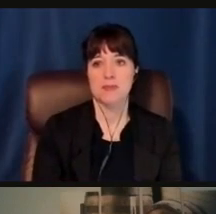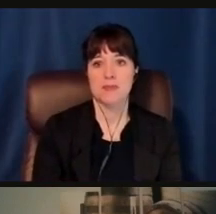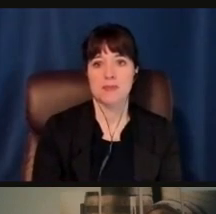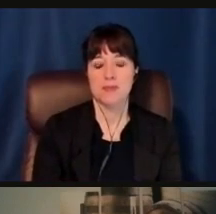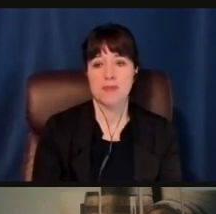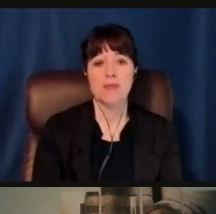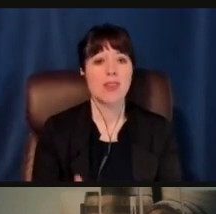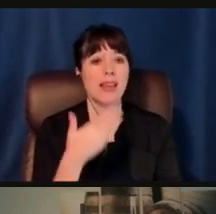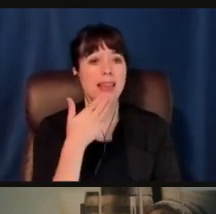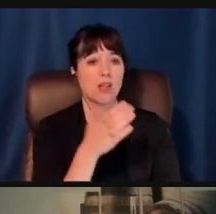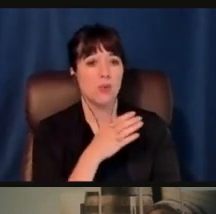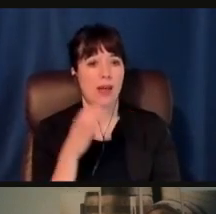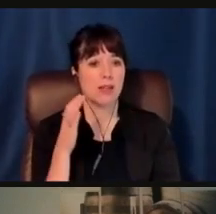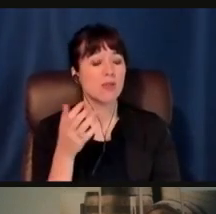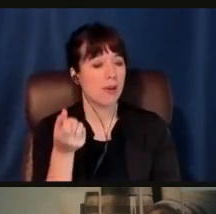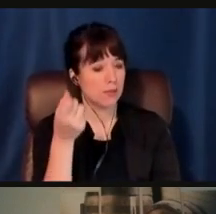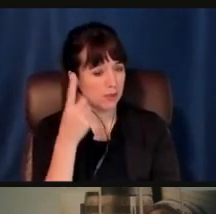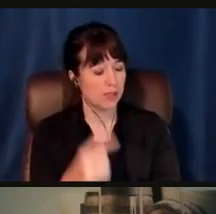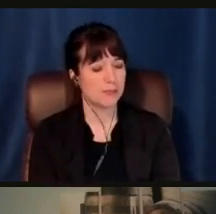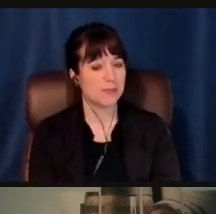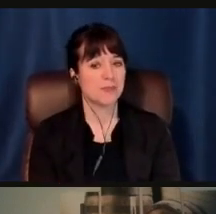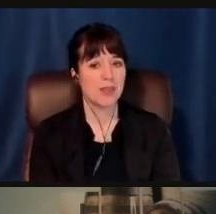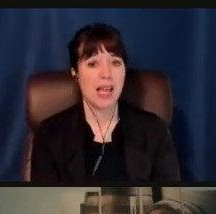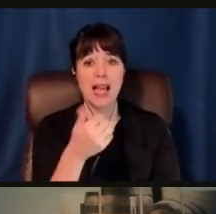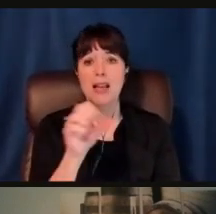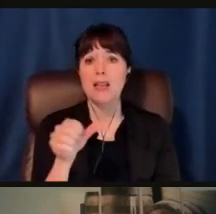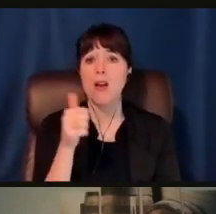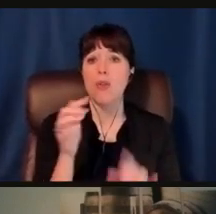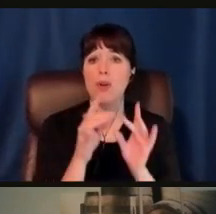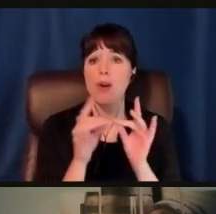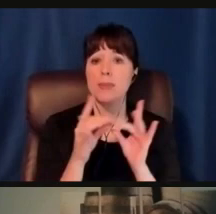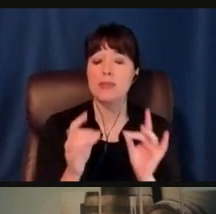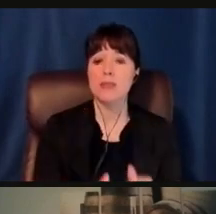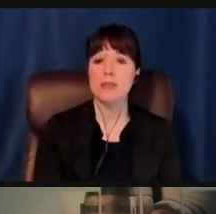Thank you, Councillor. I completely understand. Any other comments?